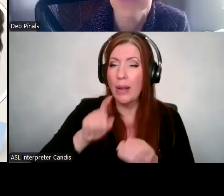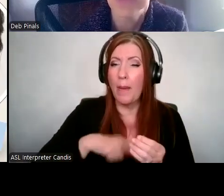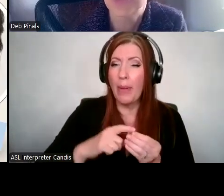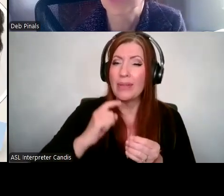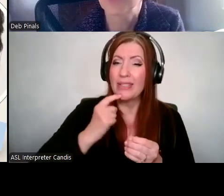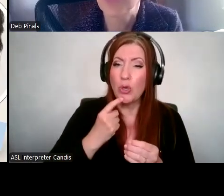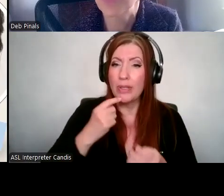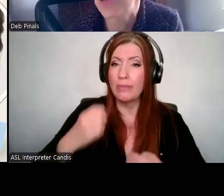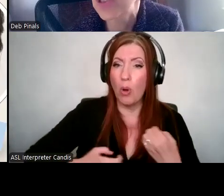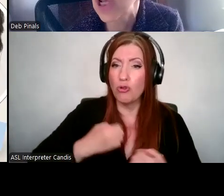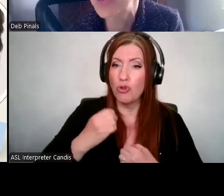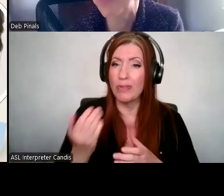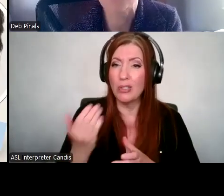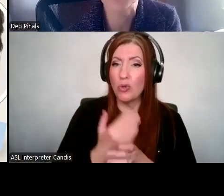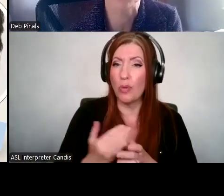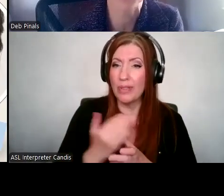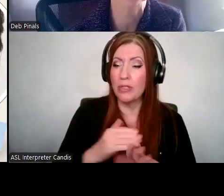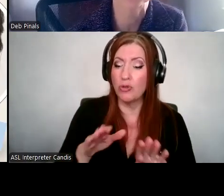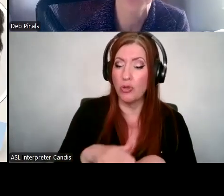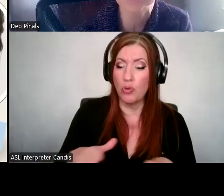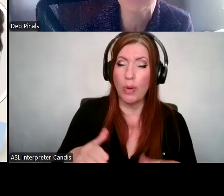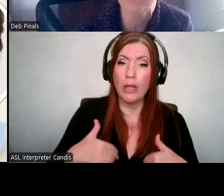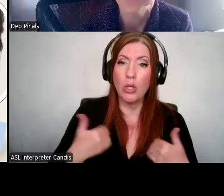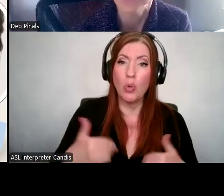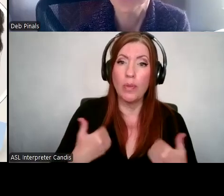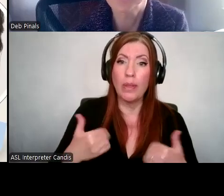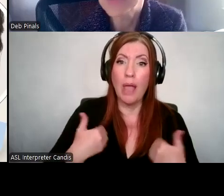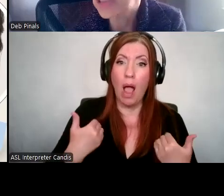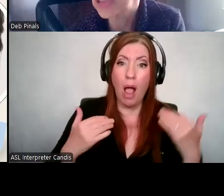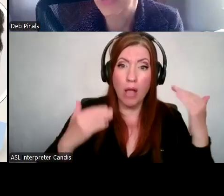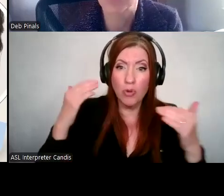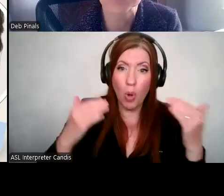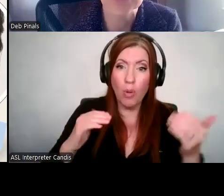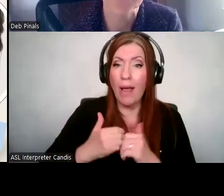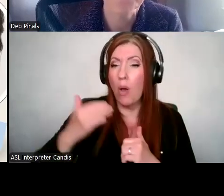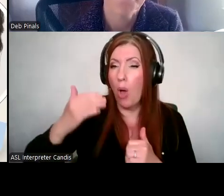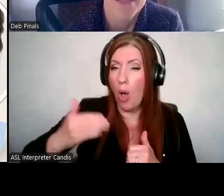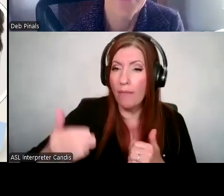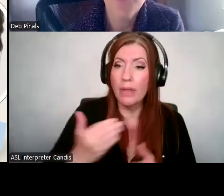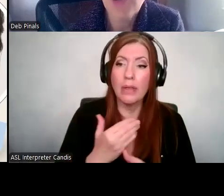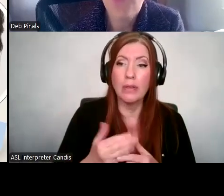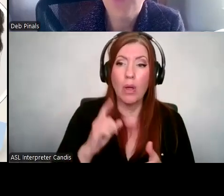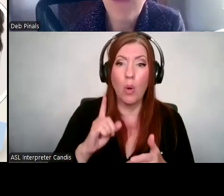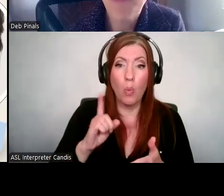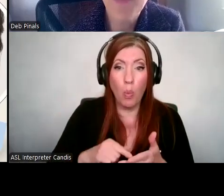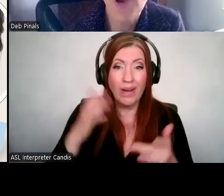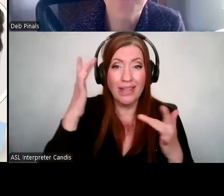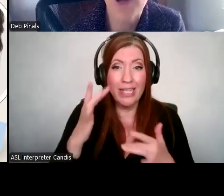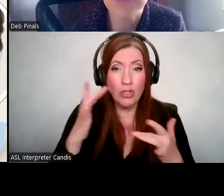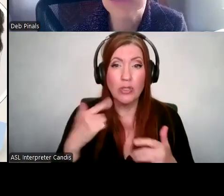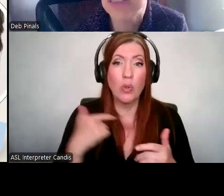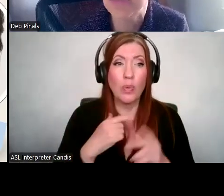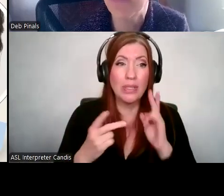disturbances in children, youth, and young adults, prevalence rates, the kinds of conditions that we're seeing. And then we're going to have a paper